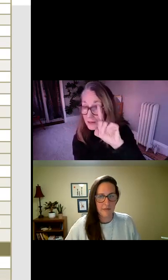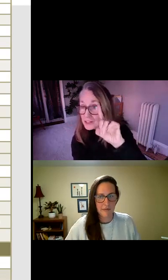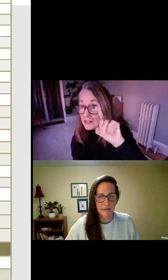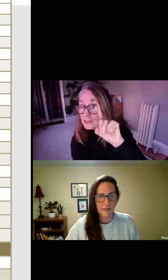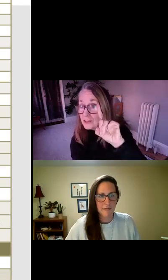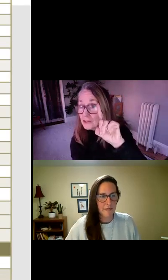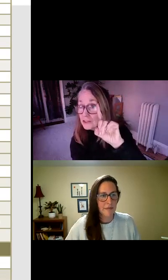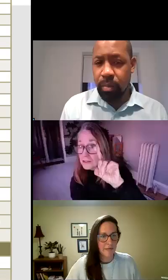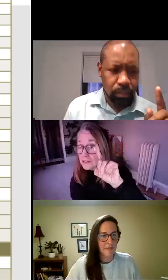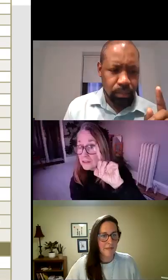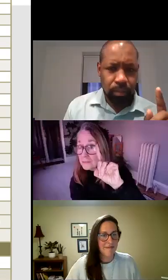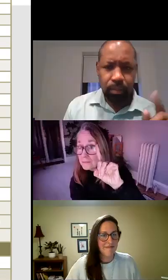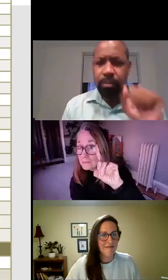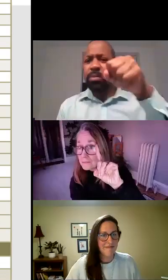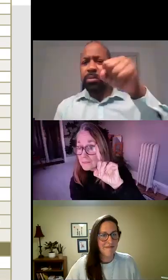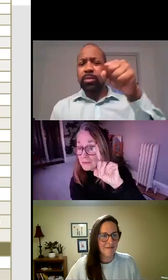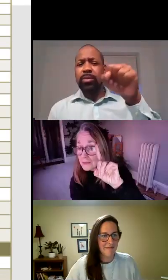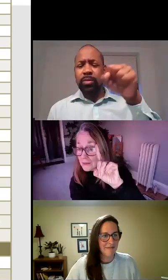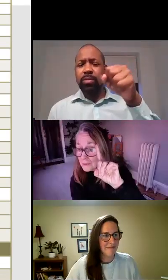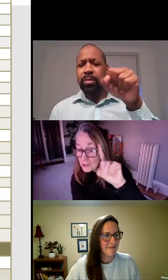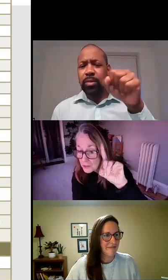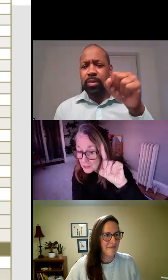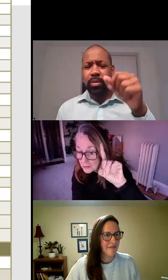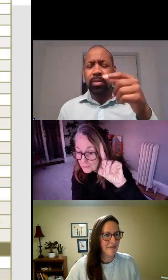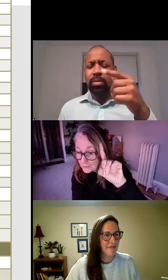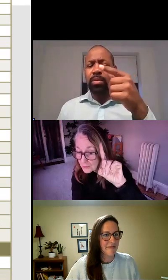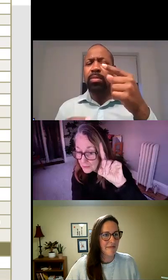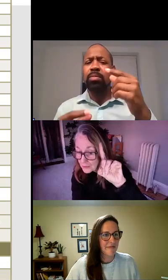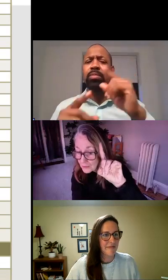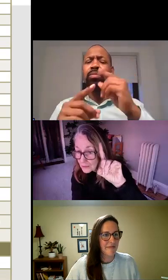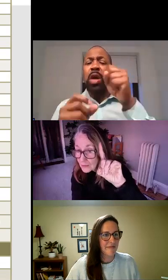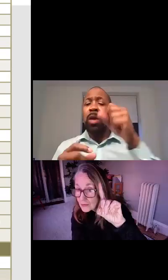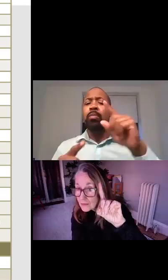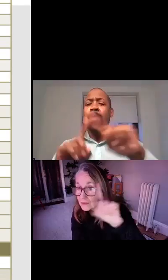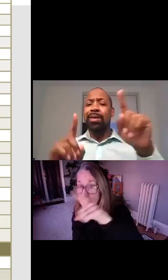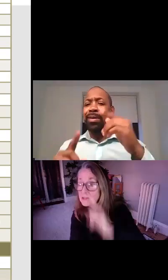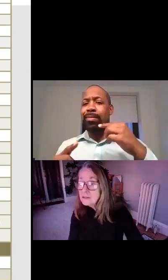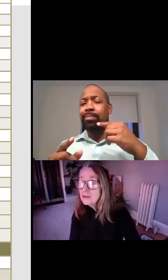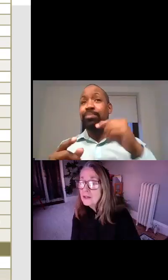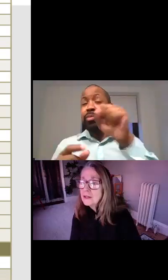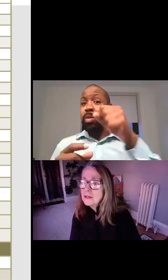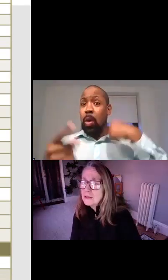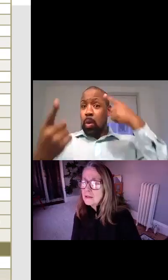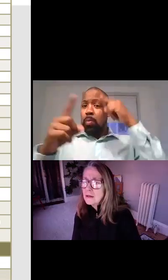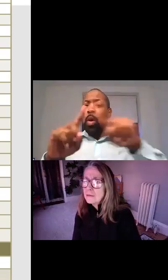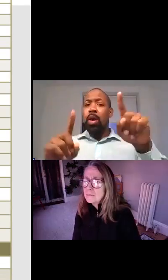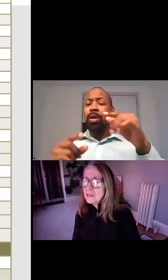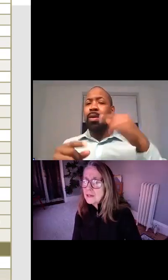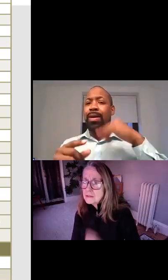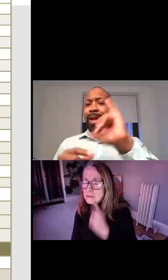Hang on, I just have to get Ernest on my screen. There he is. Okay.